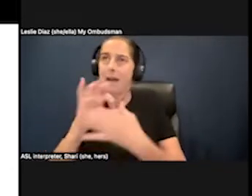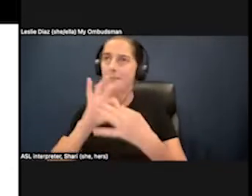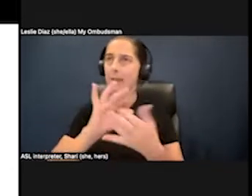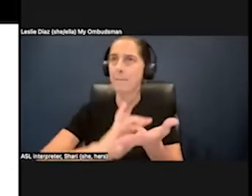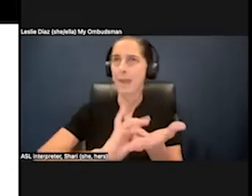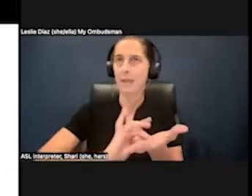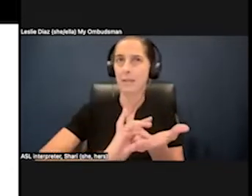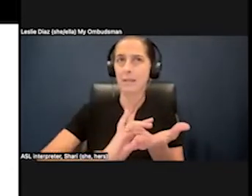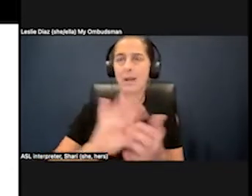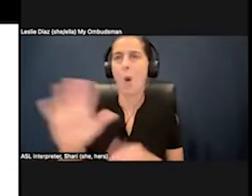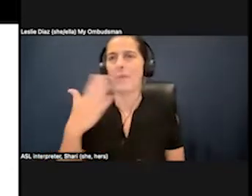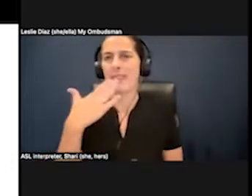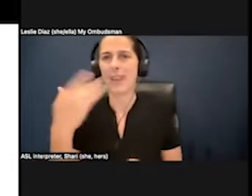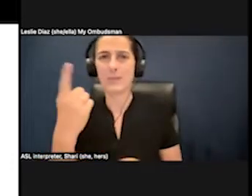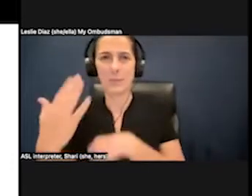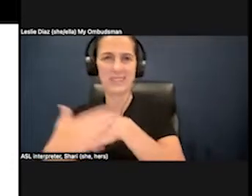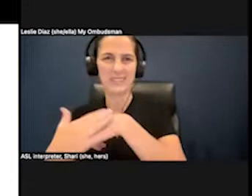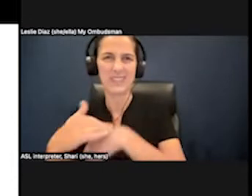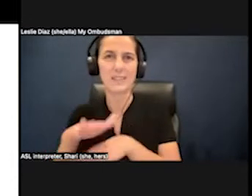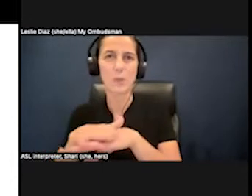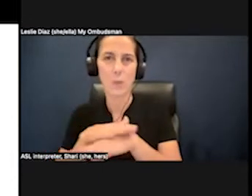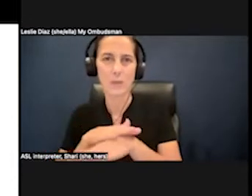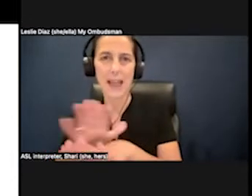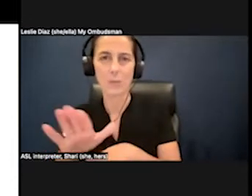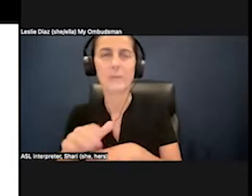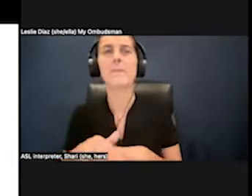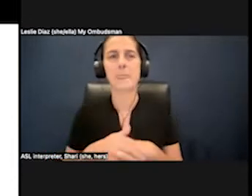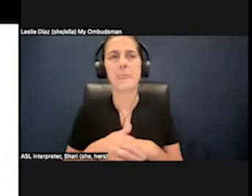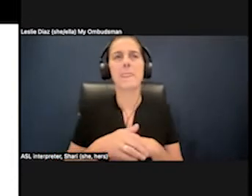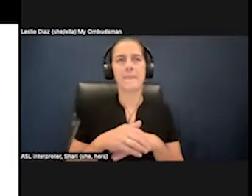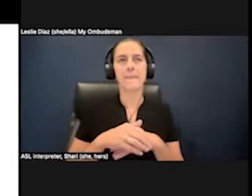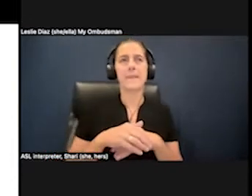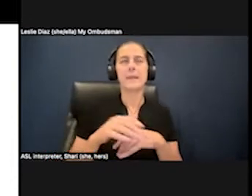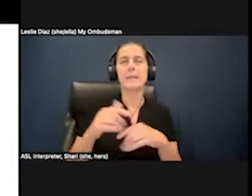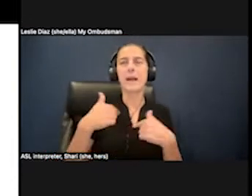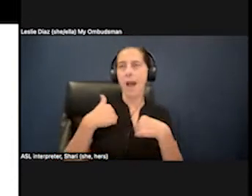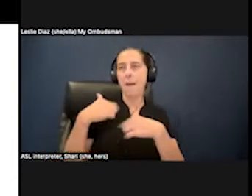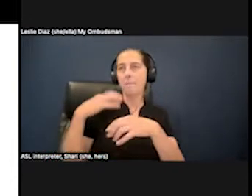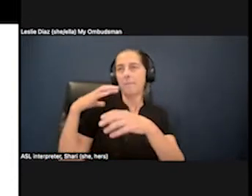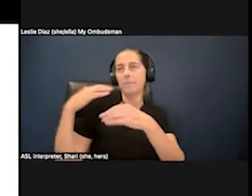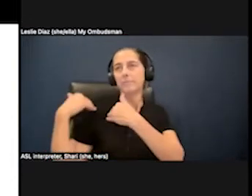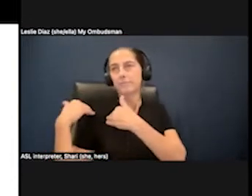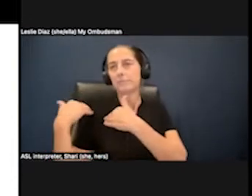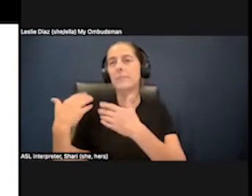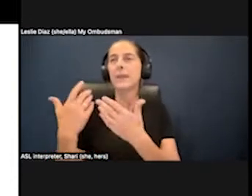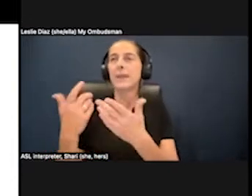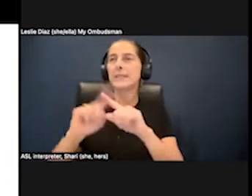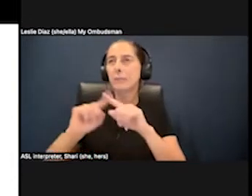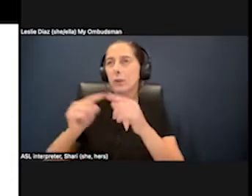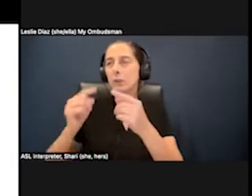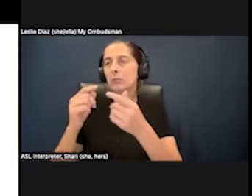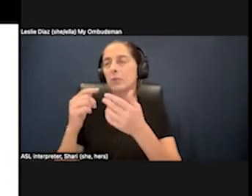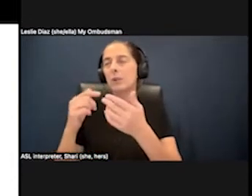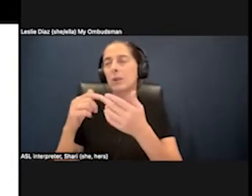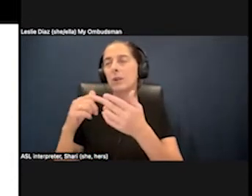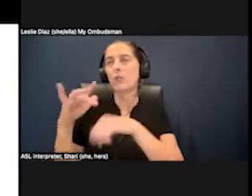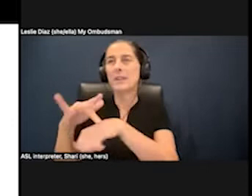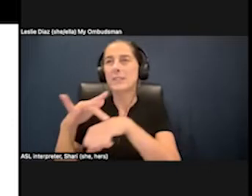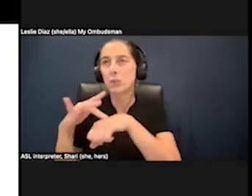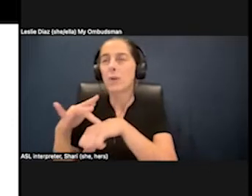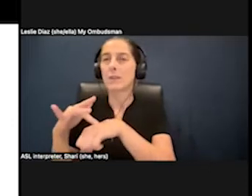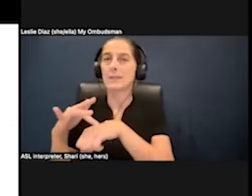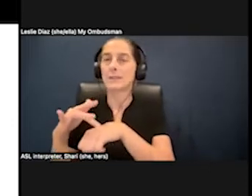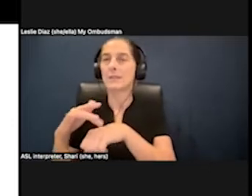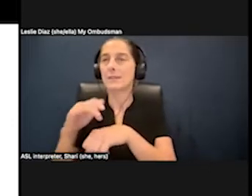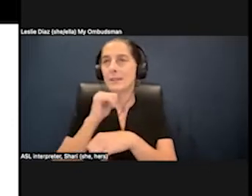thank you, I will slow down. Work on a lot of non-medical resources, such as referring people to other resources in